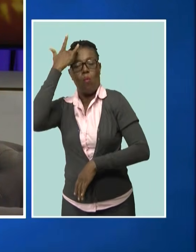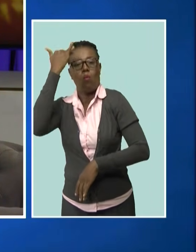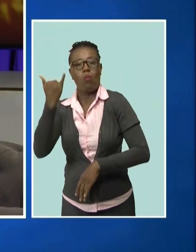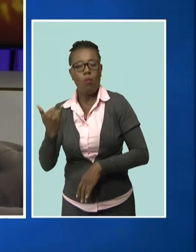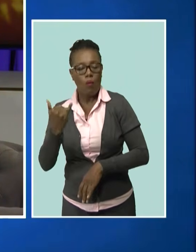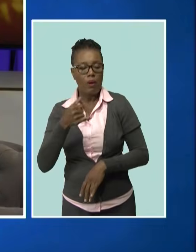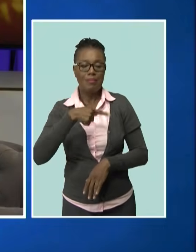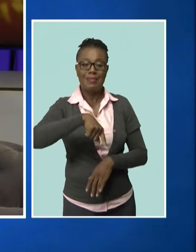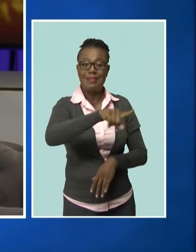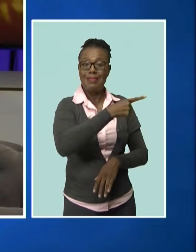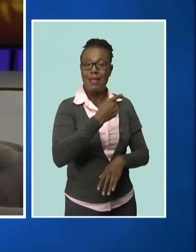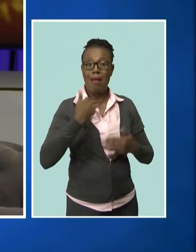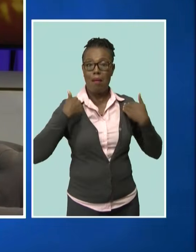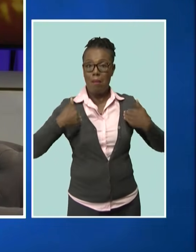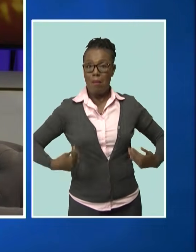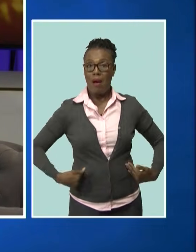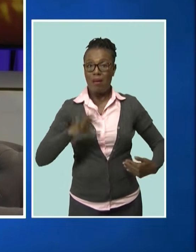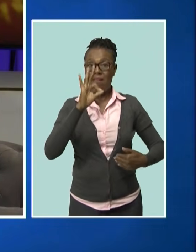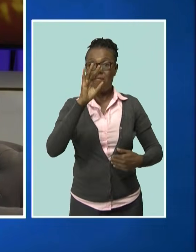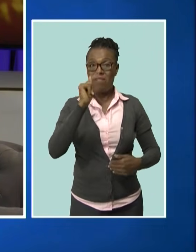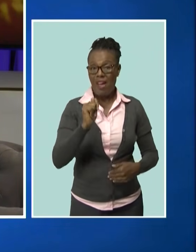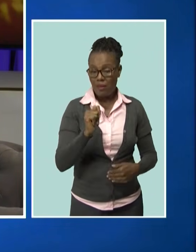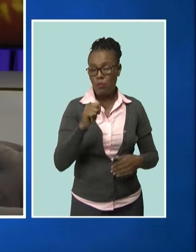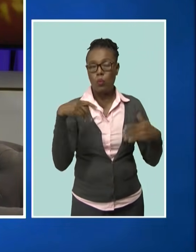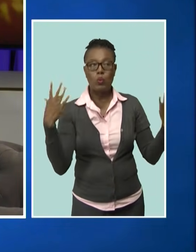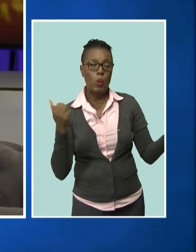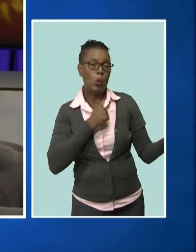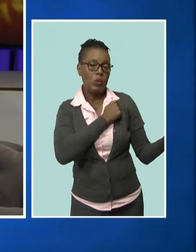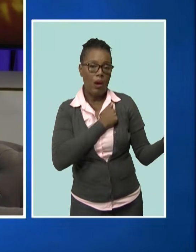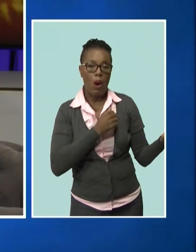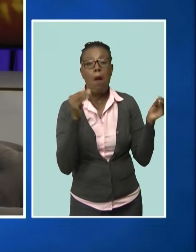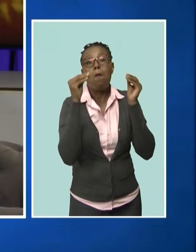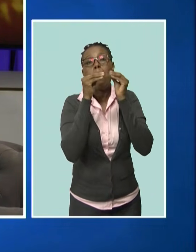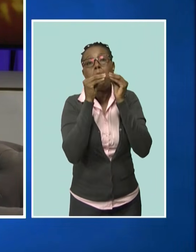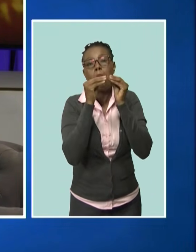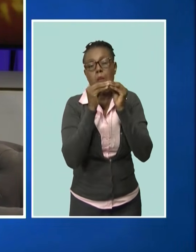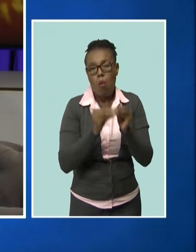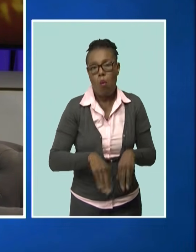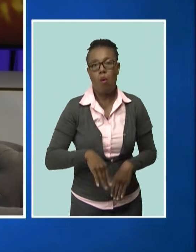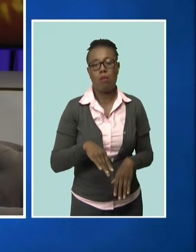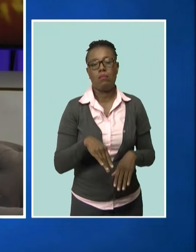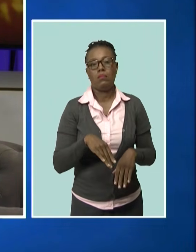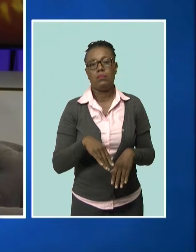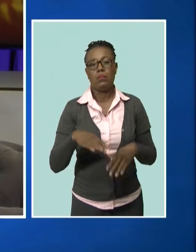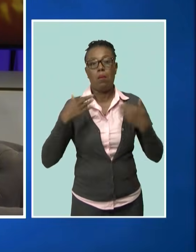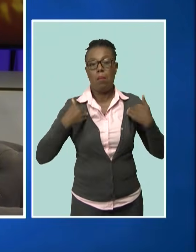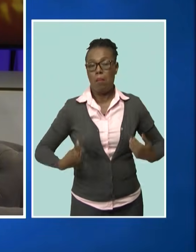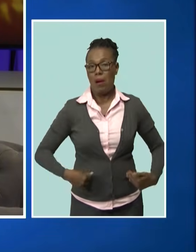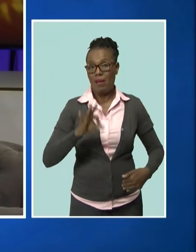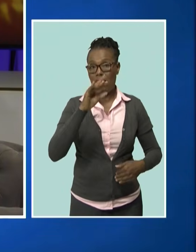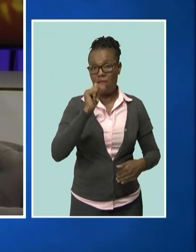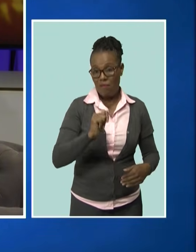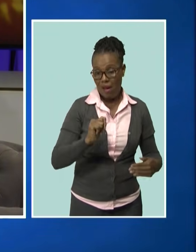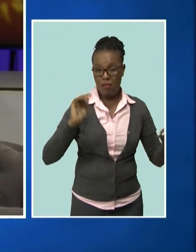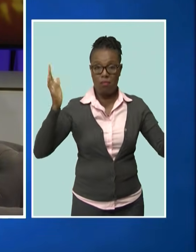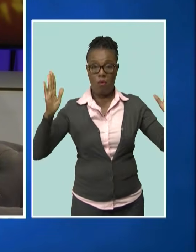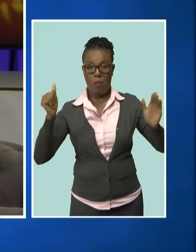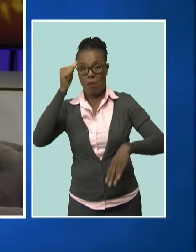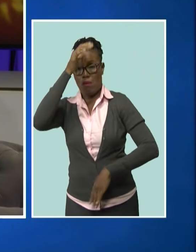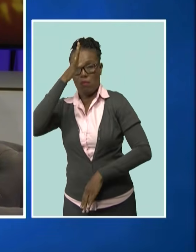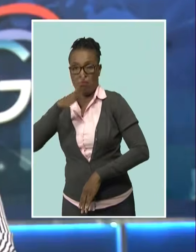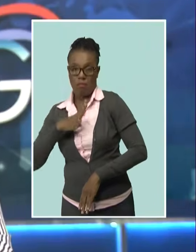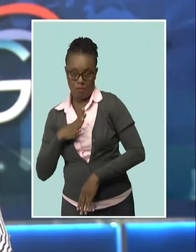have less body fat, more body fat than men, that then impacts the body more than the